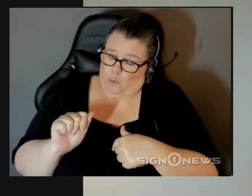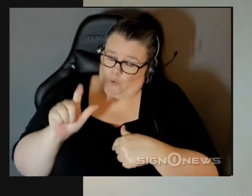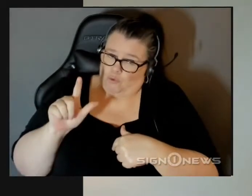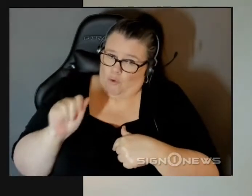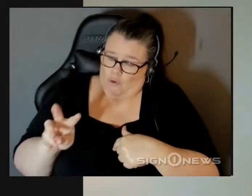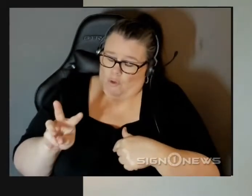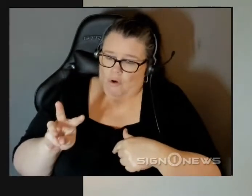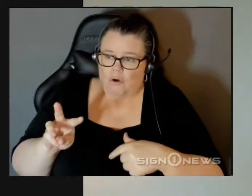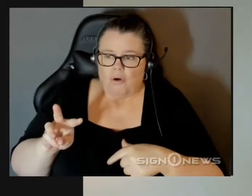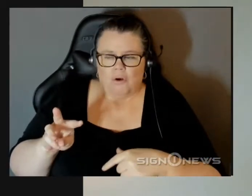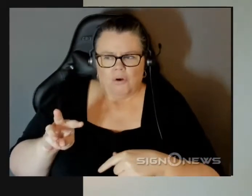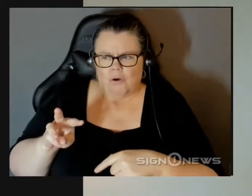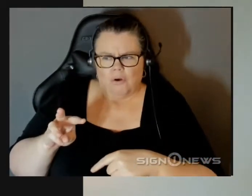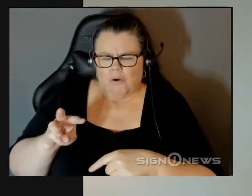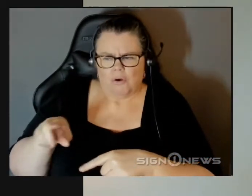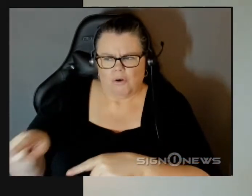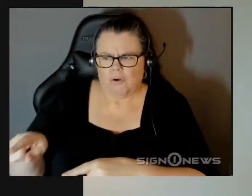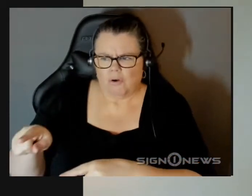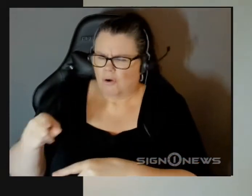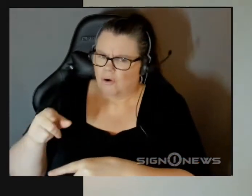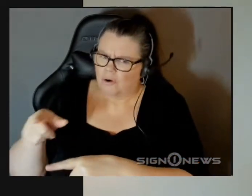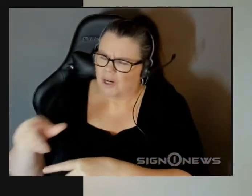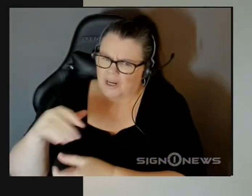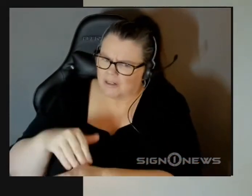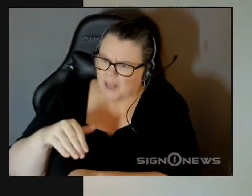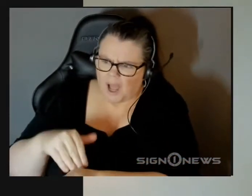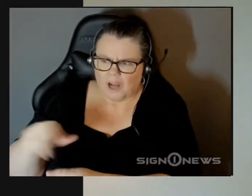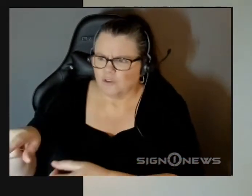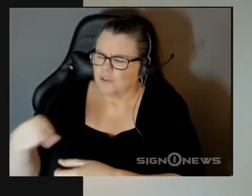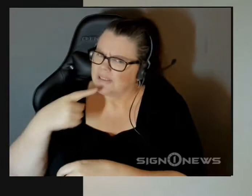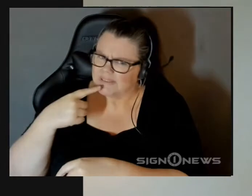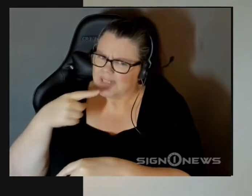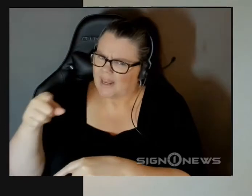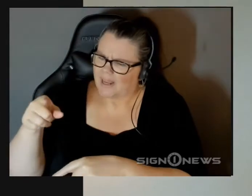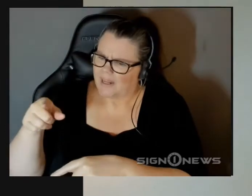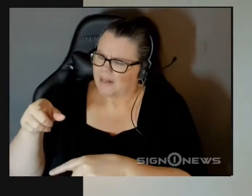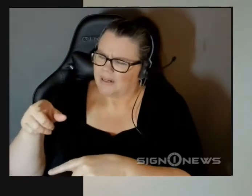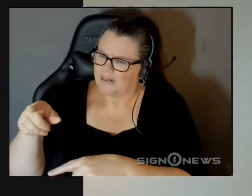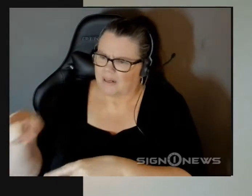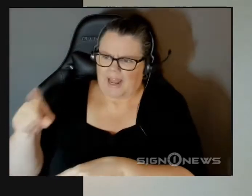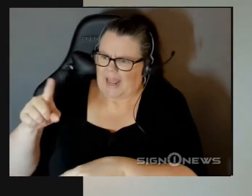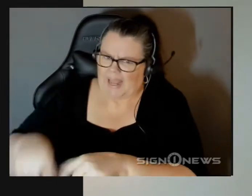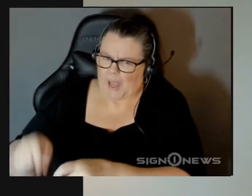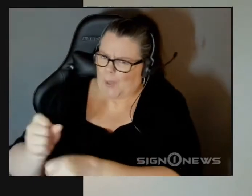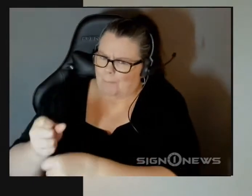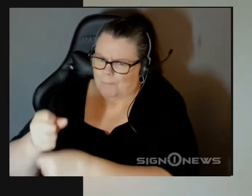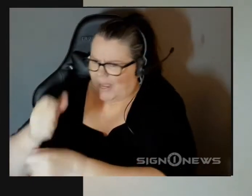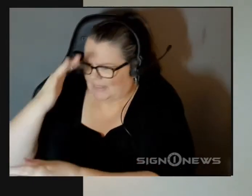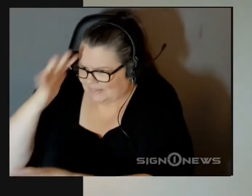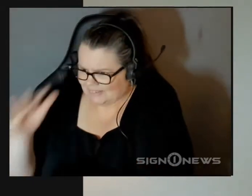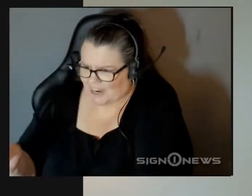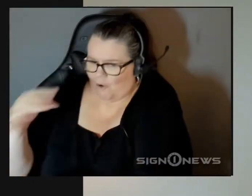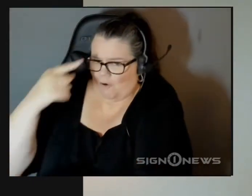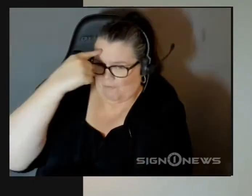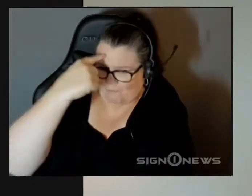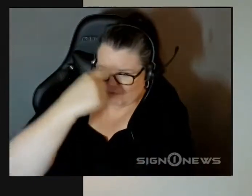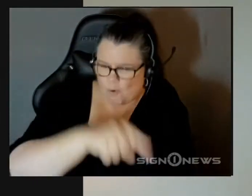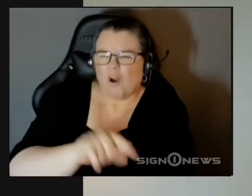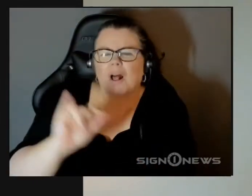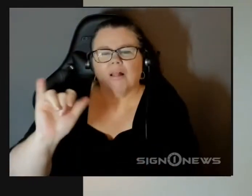lack capacity. Or the school system said they don't think they can make decisions. And so I think there are times